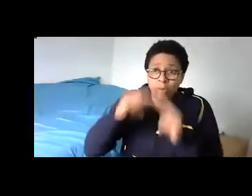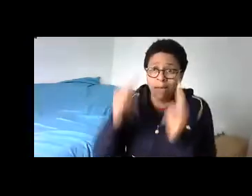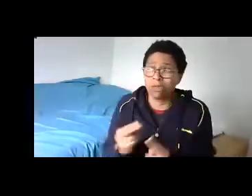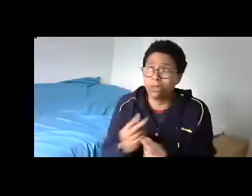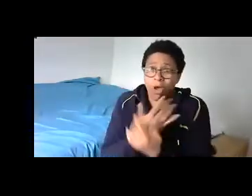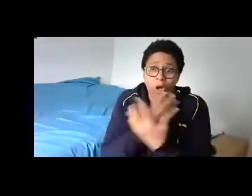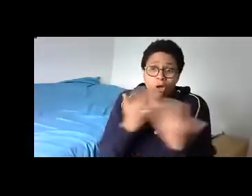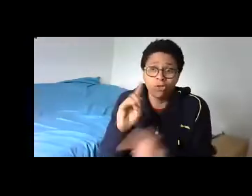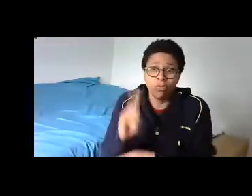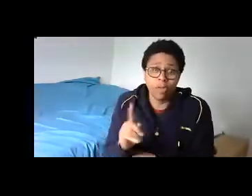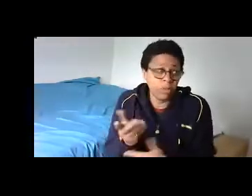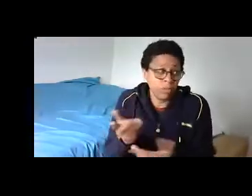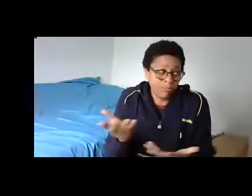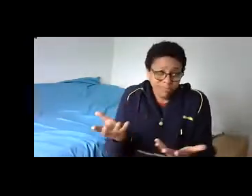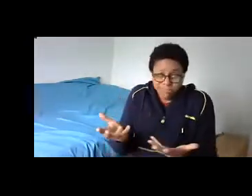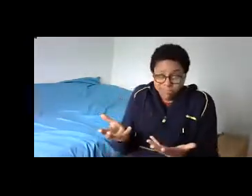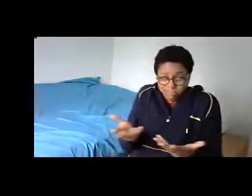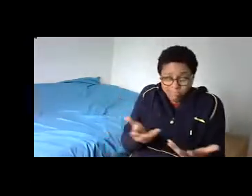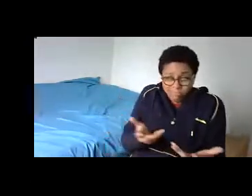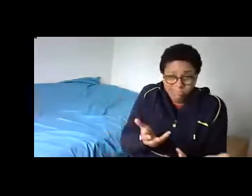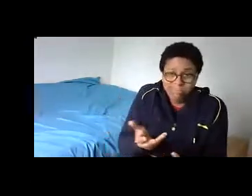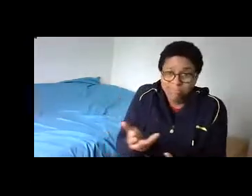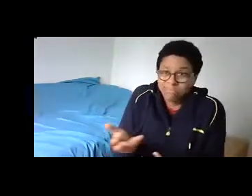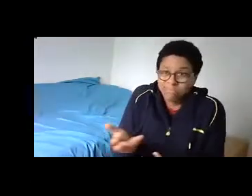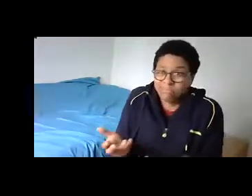they are, but not everybody is like,